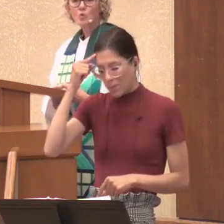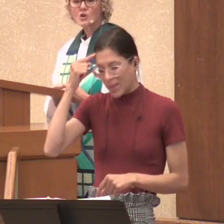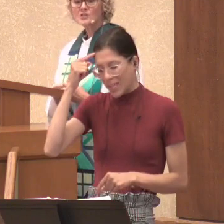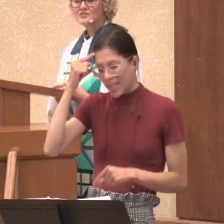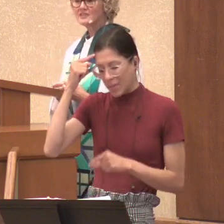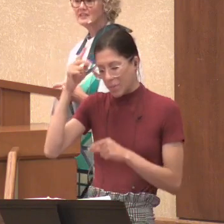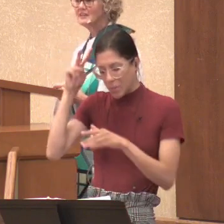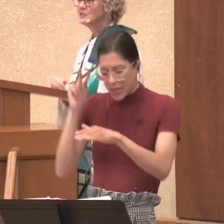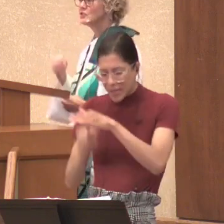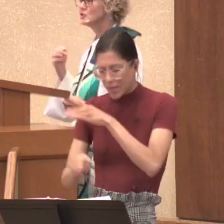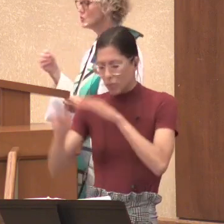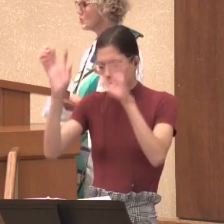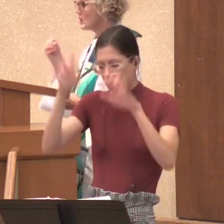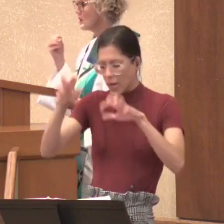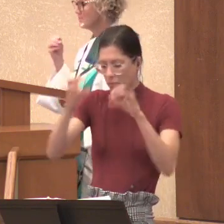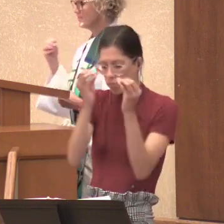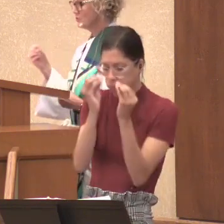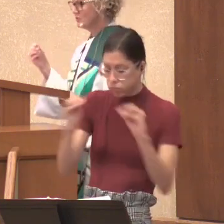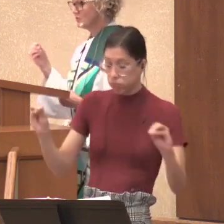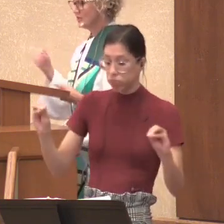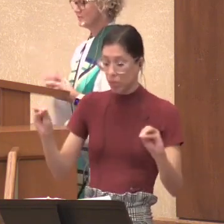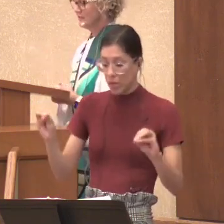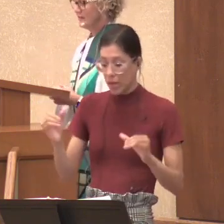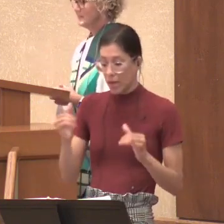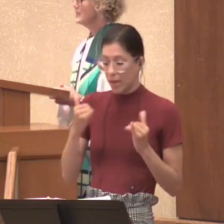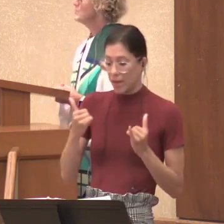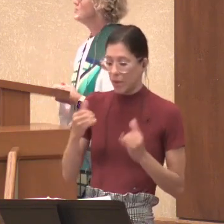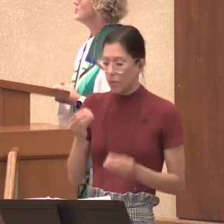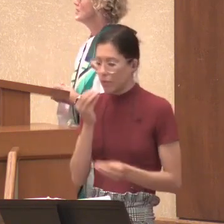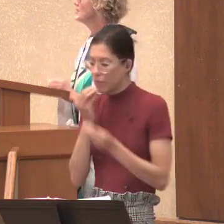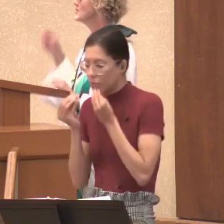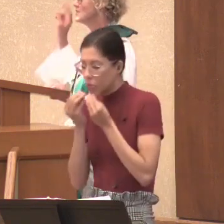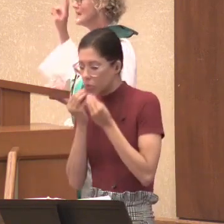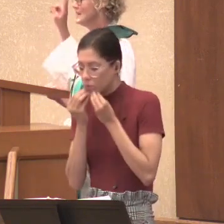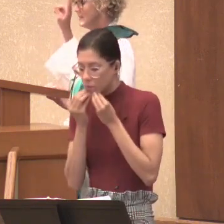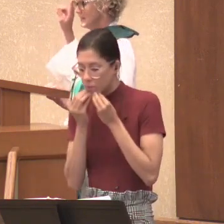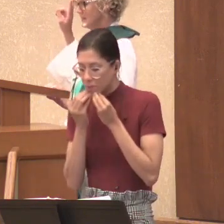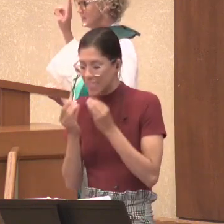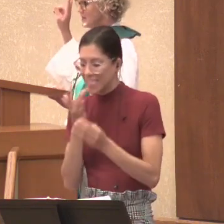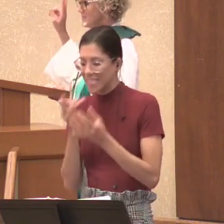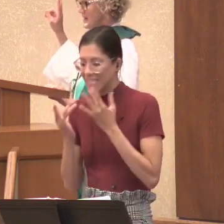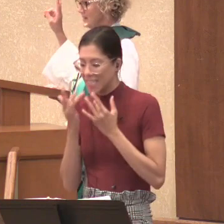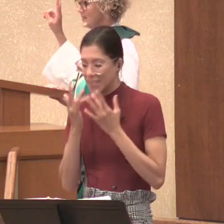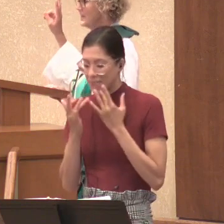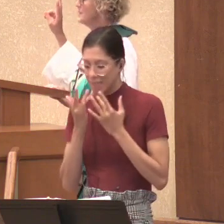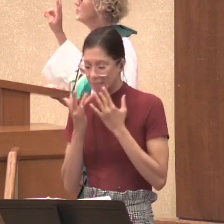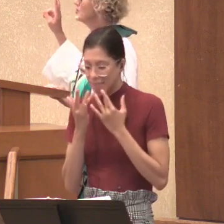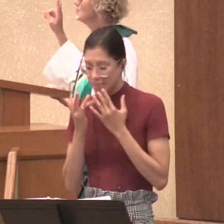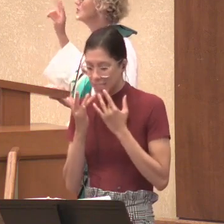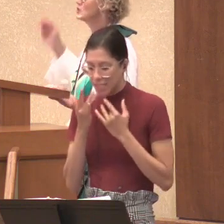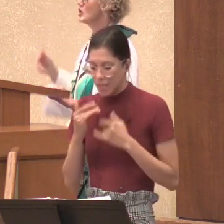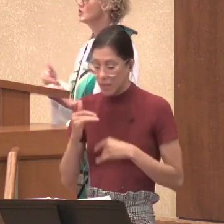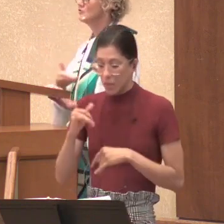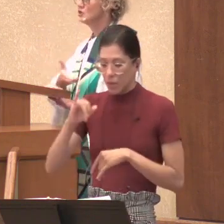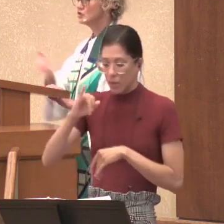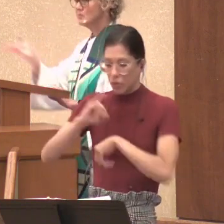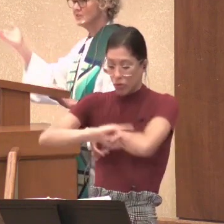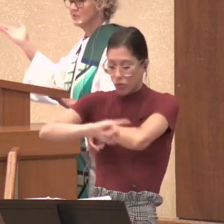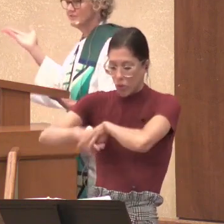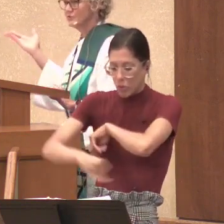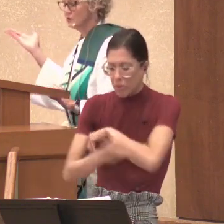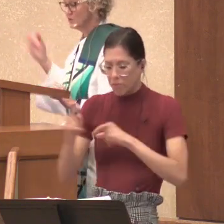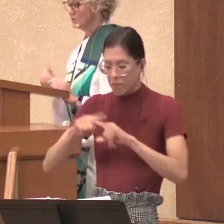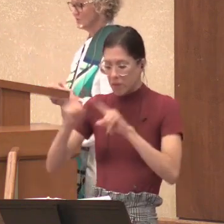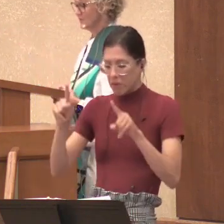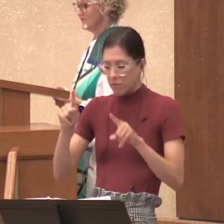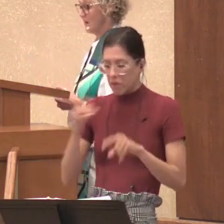had warned the king to store up food, he put him second in command and put him in charge of distributing